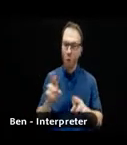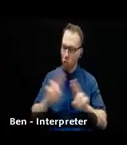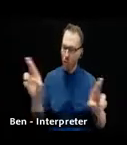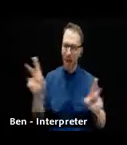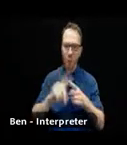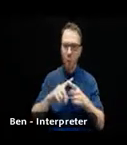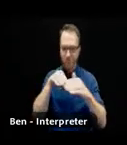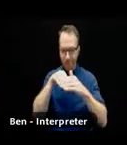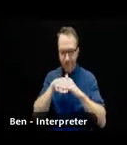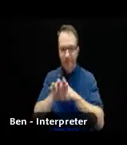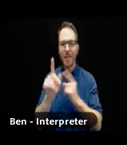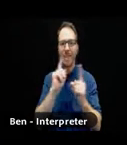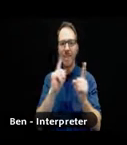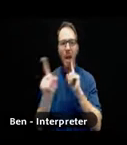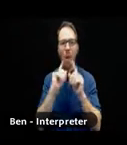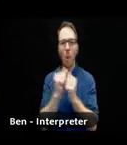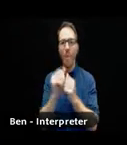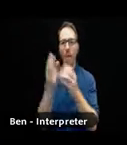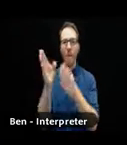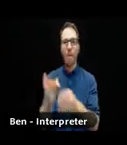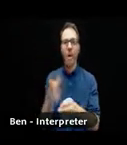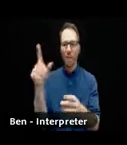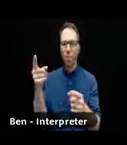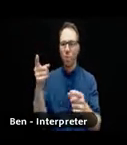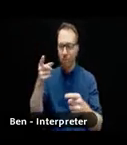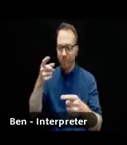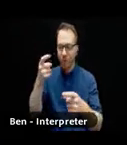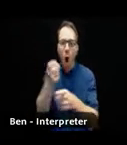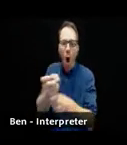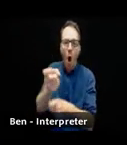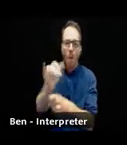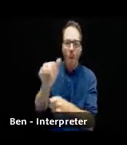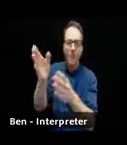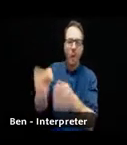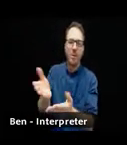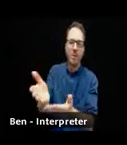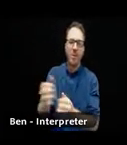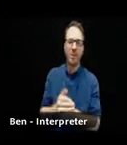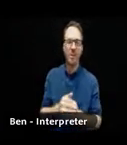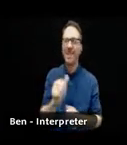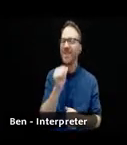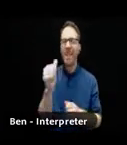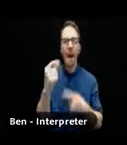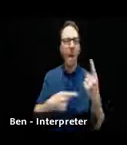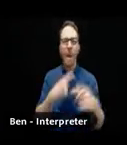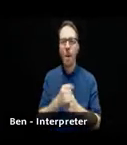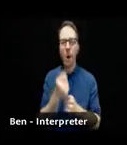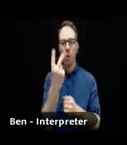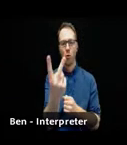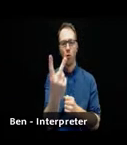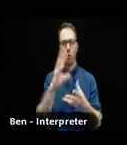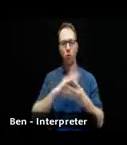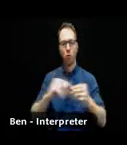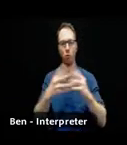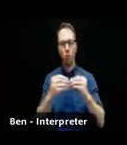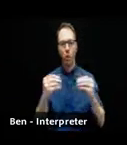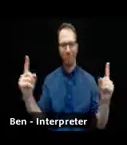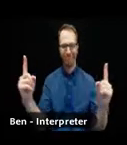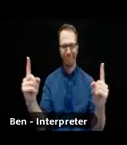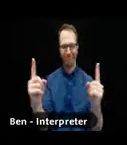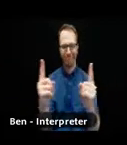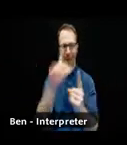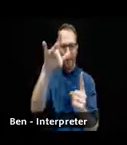into dialogue with somebody that they have harmed. This is not about two stories driving to the middle, but